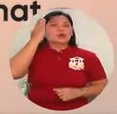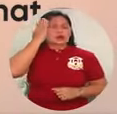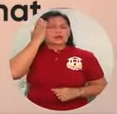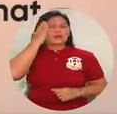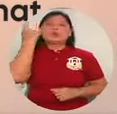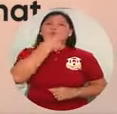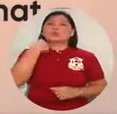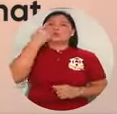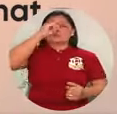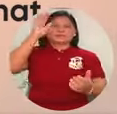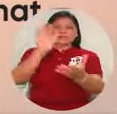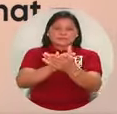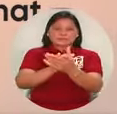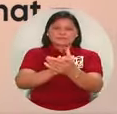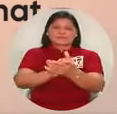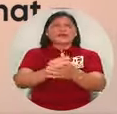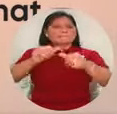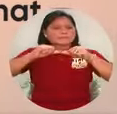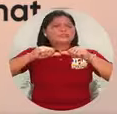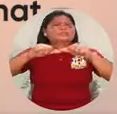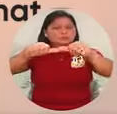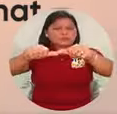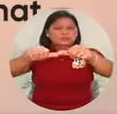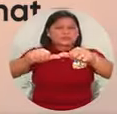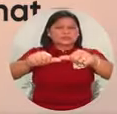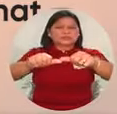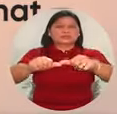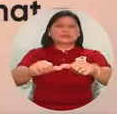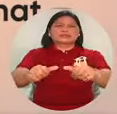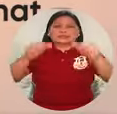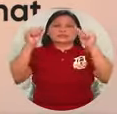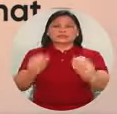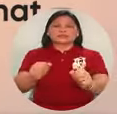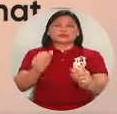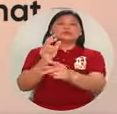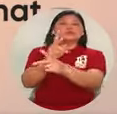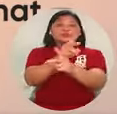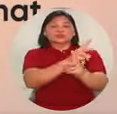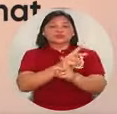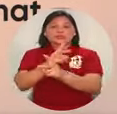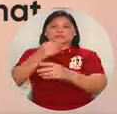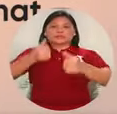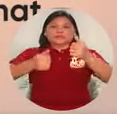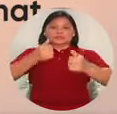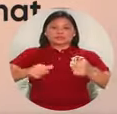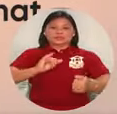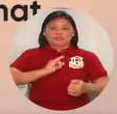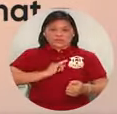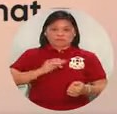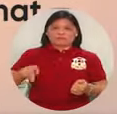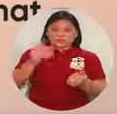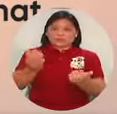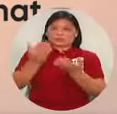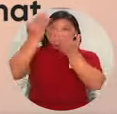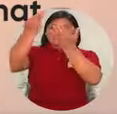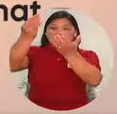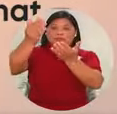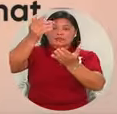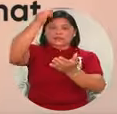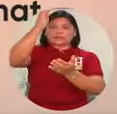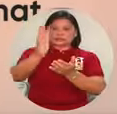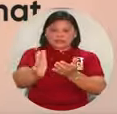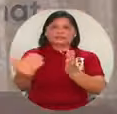I have believed, and I am persuaded that he is able to keep that which I have committed unto him